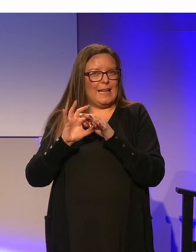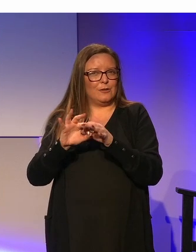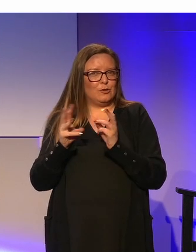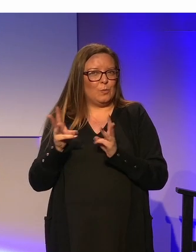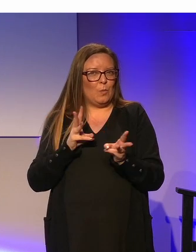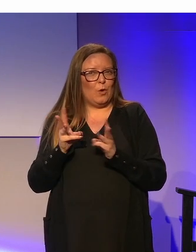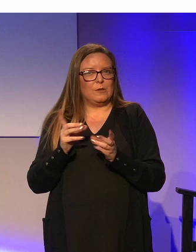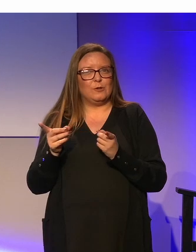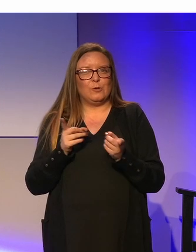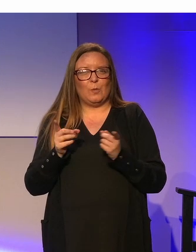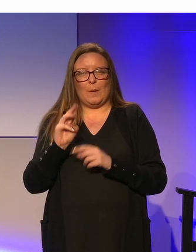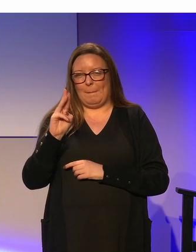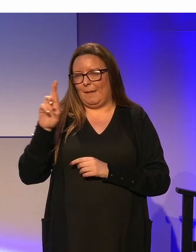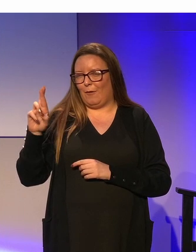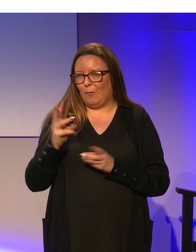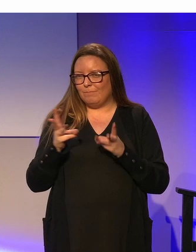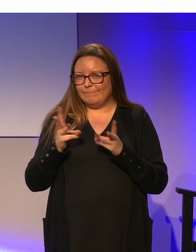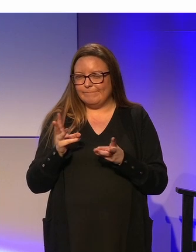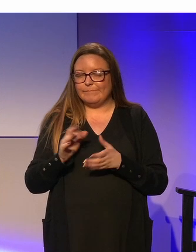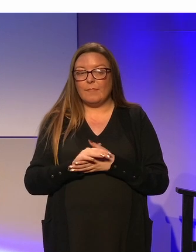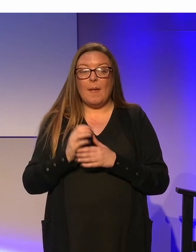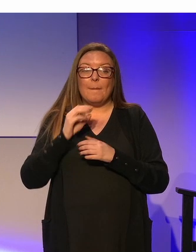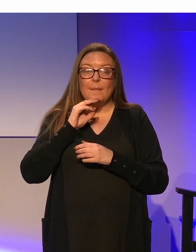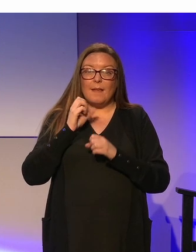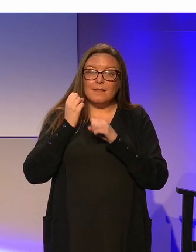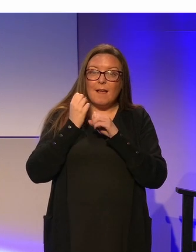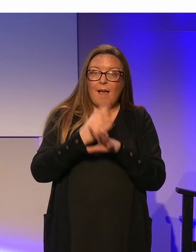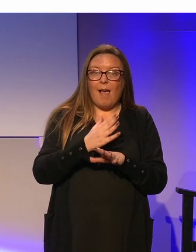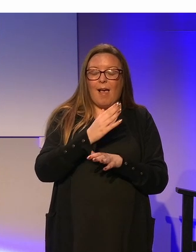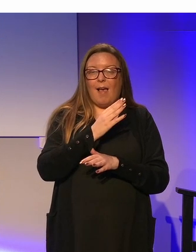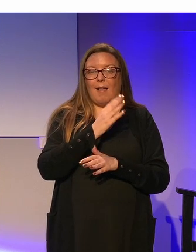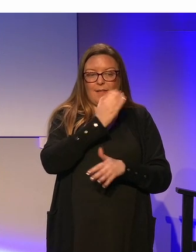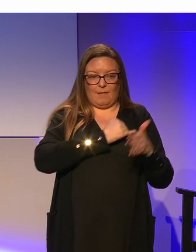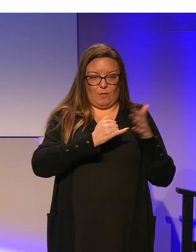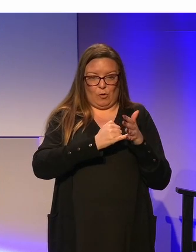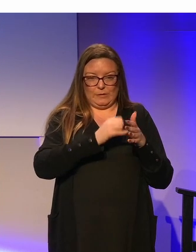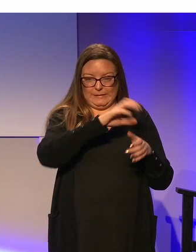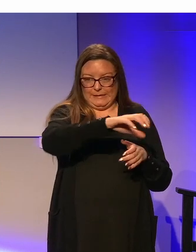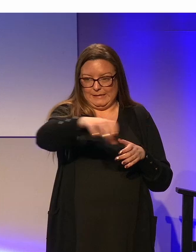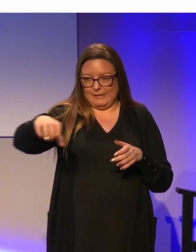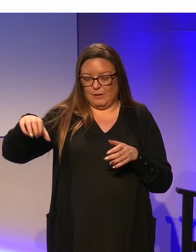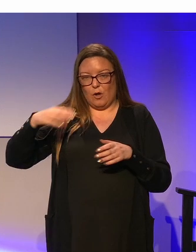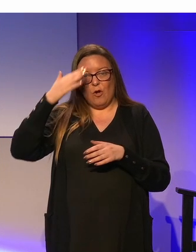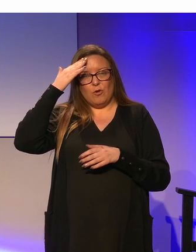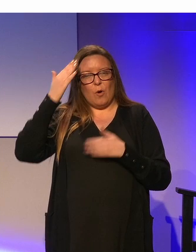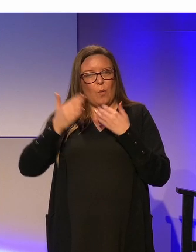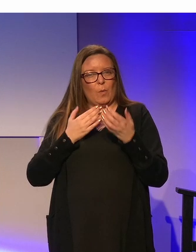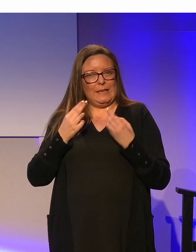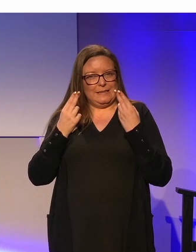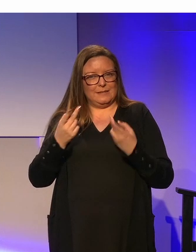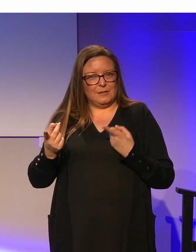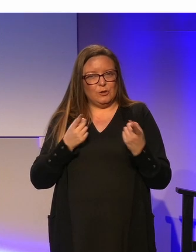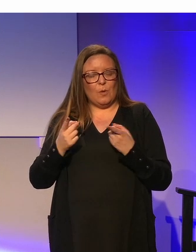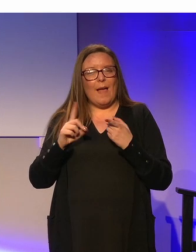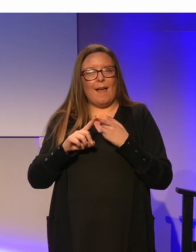do, so that all stakeholders knew its remit, knew its mission, and so that there was a